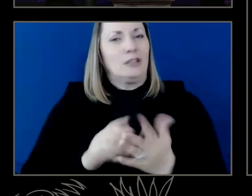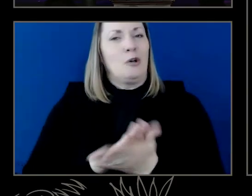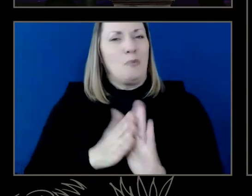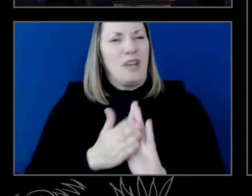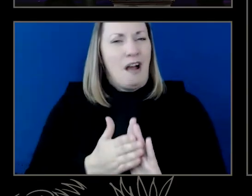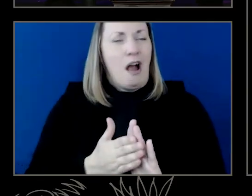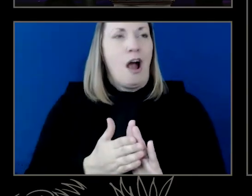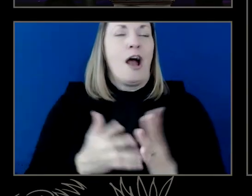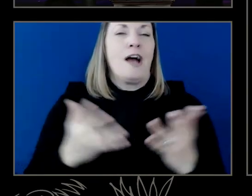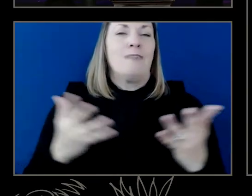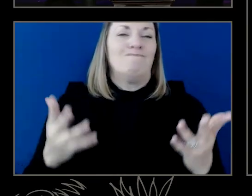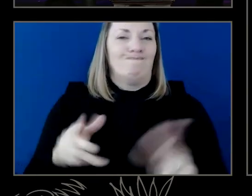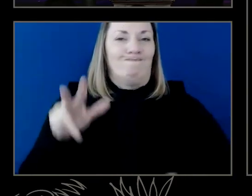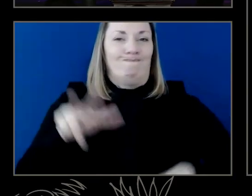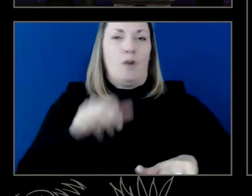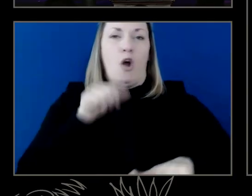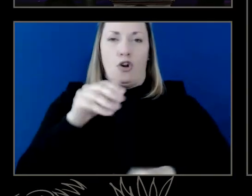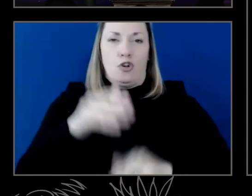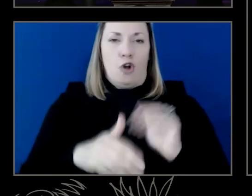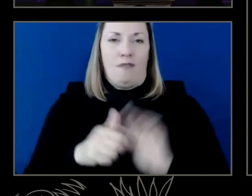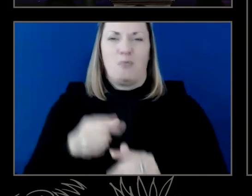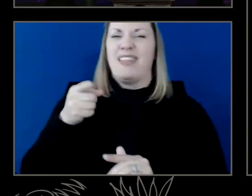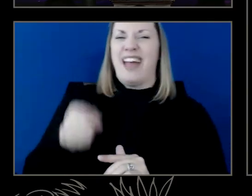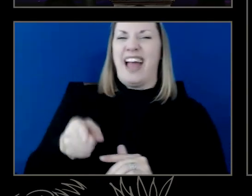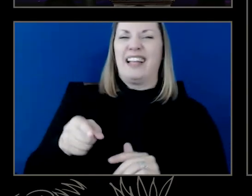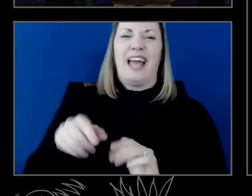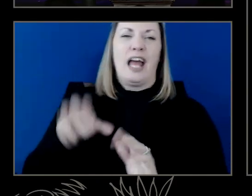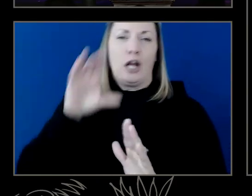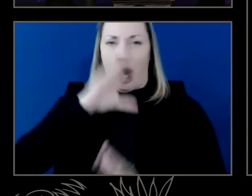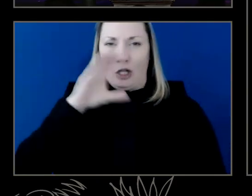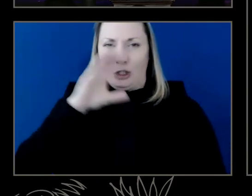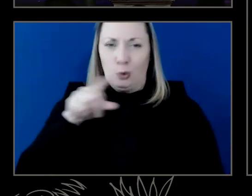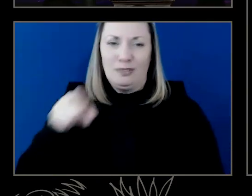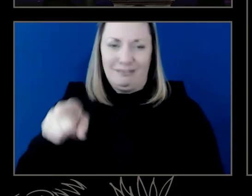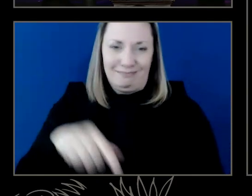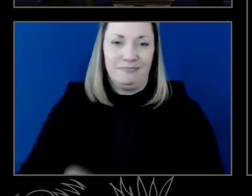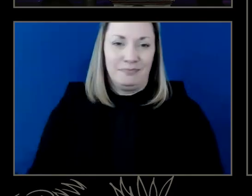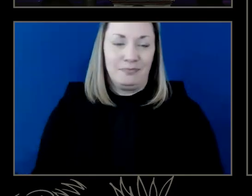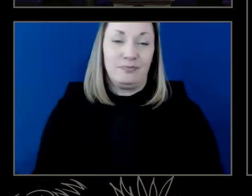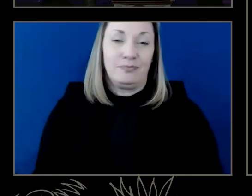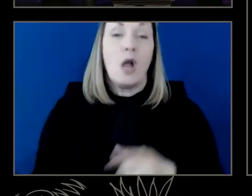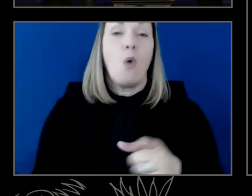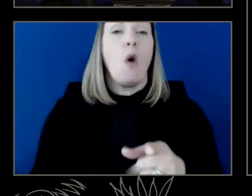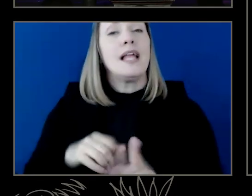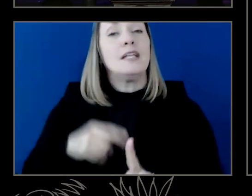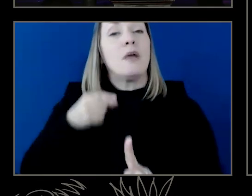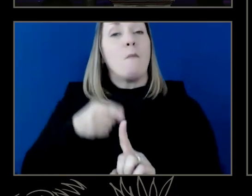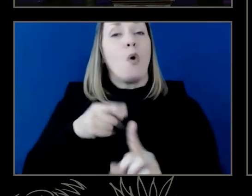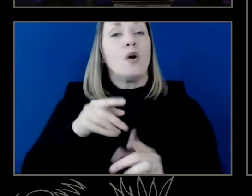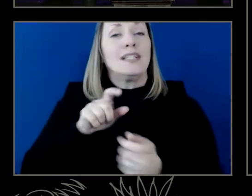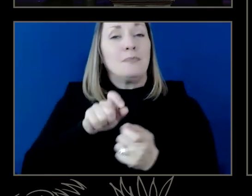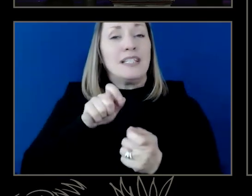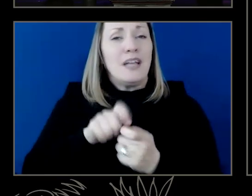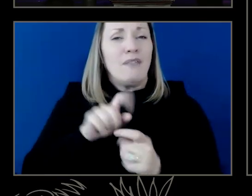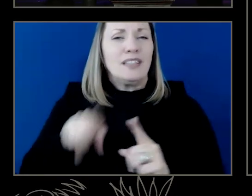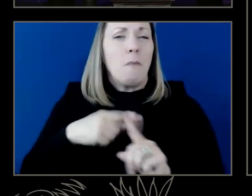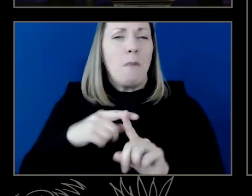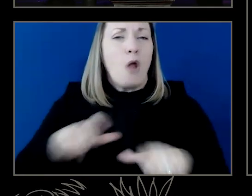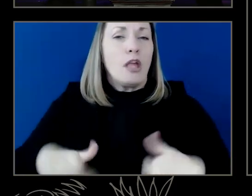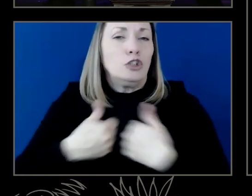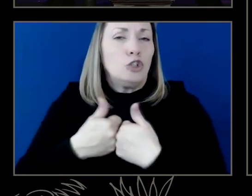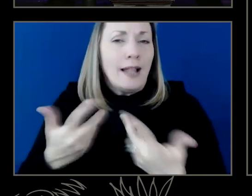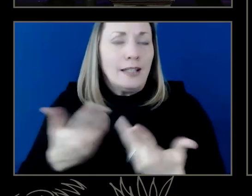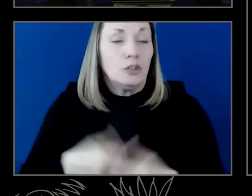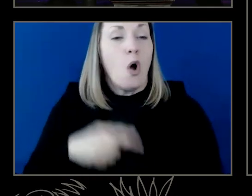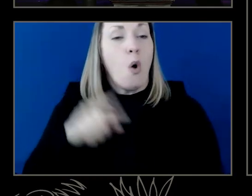out of control, like our friend in this meme. So let's be more specific about these challenges. Which of